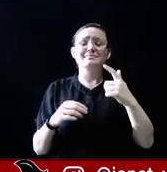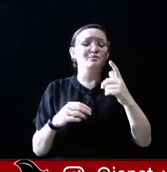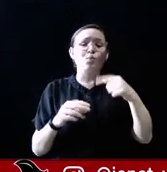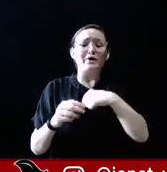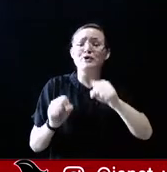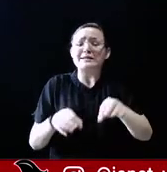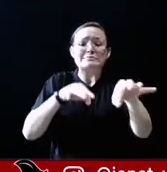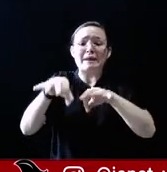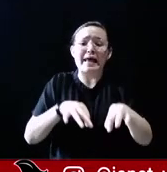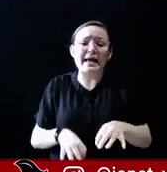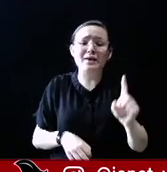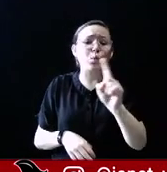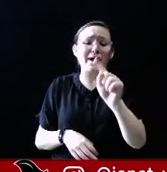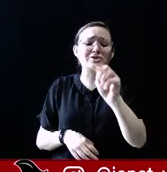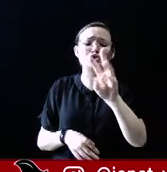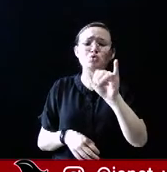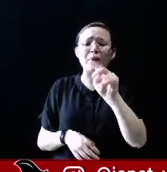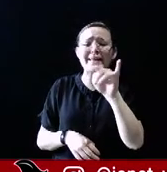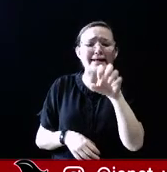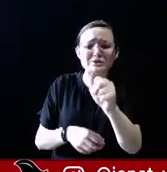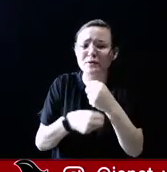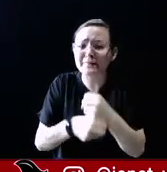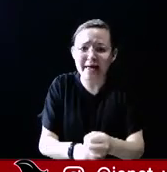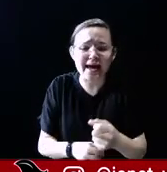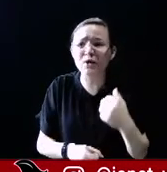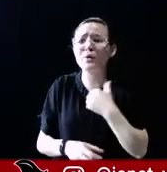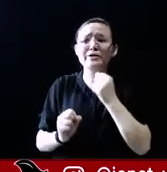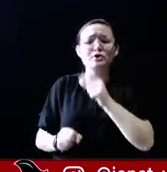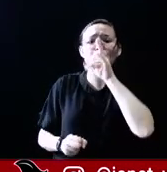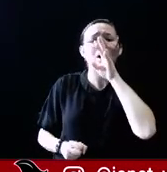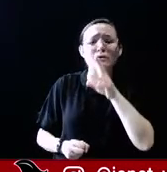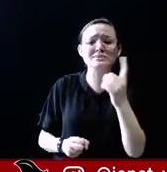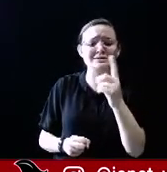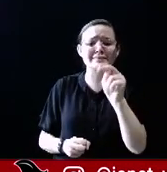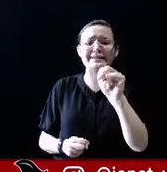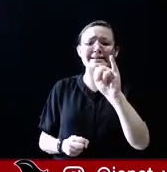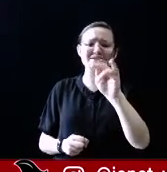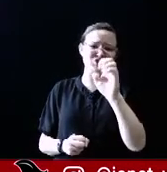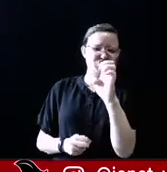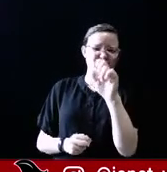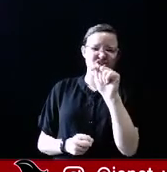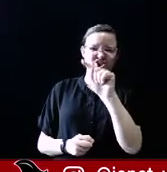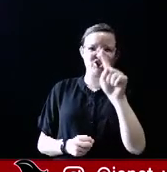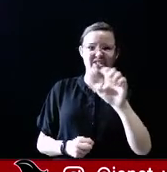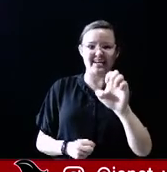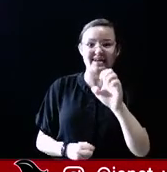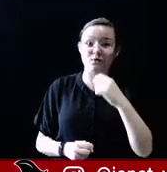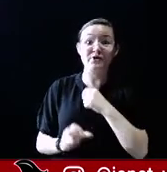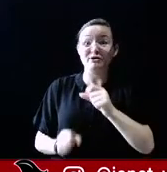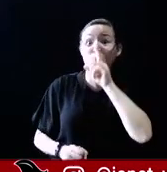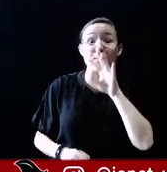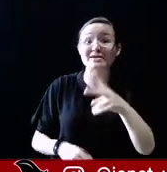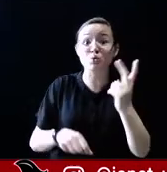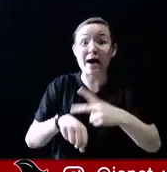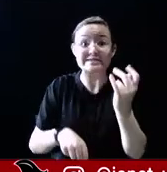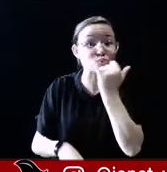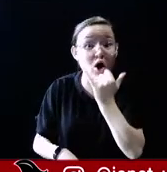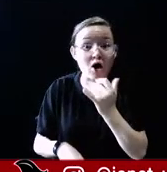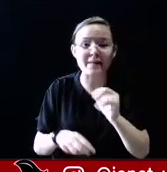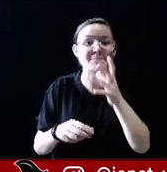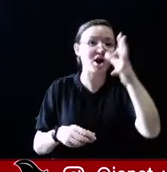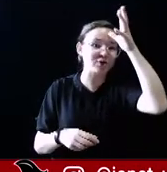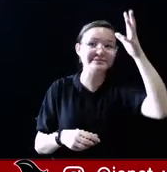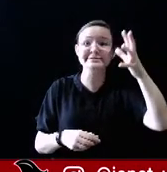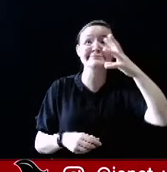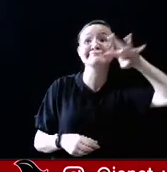Twinkie, and the valedictorian could quote some random philosopher like Nietzsche incorrectly twice, and parents would still